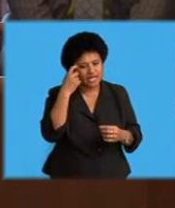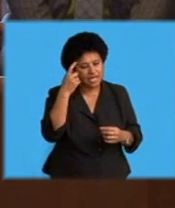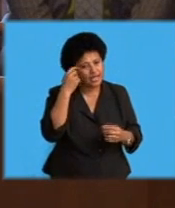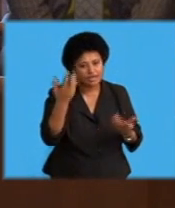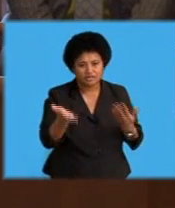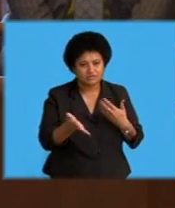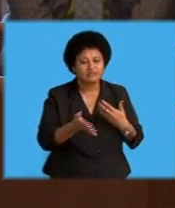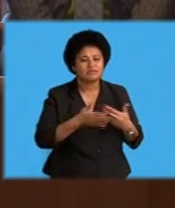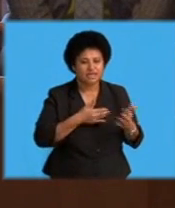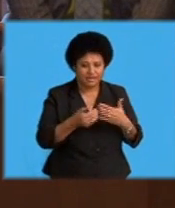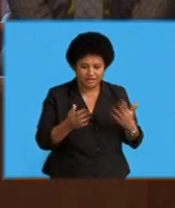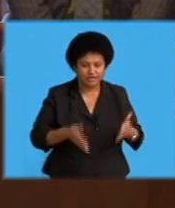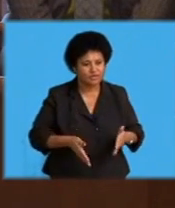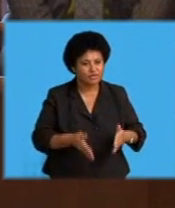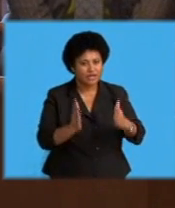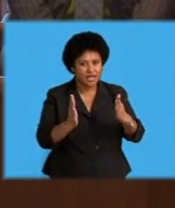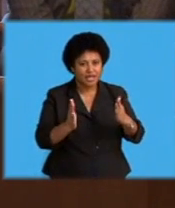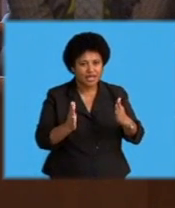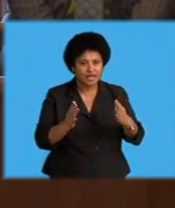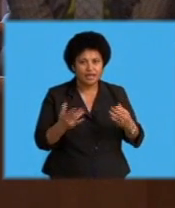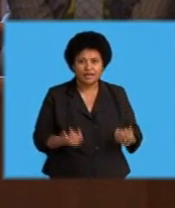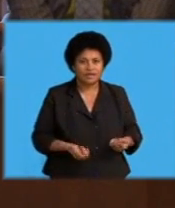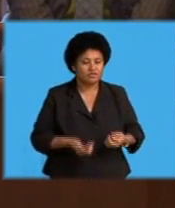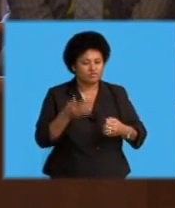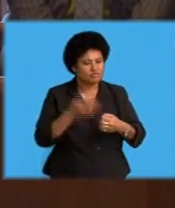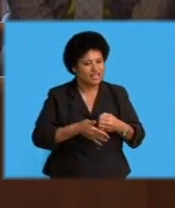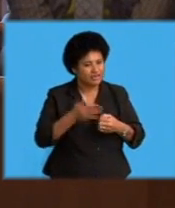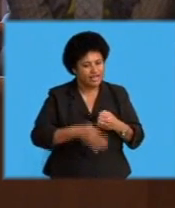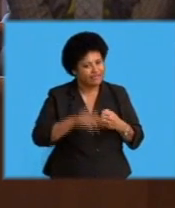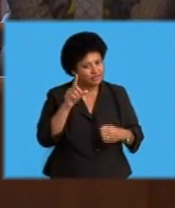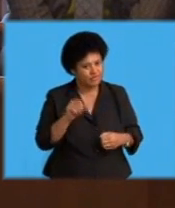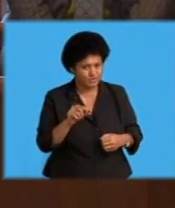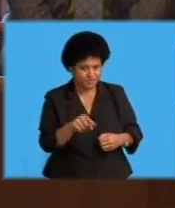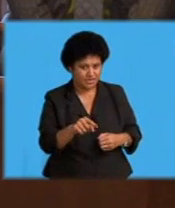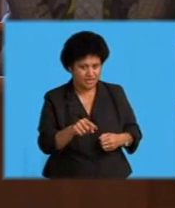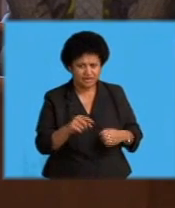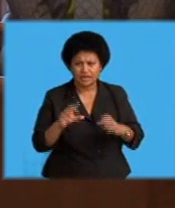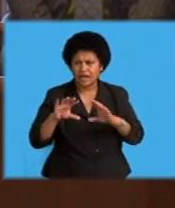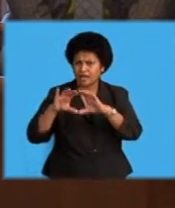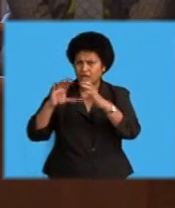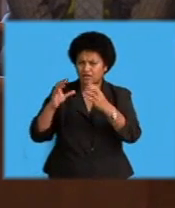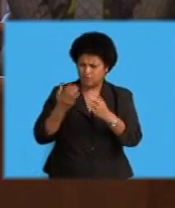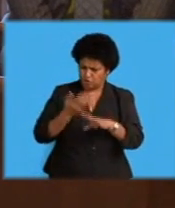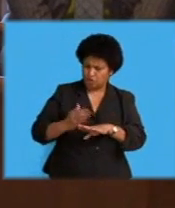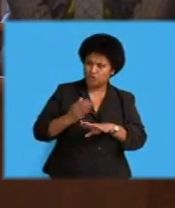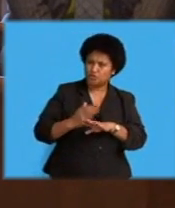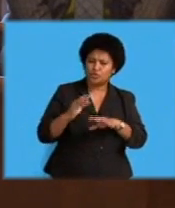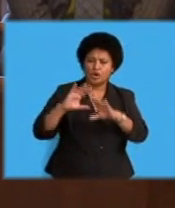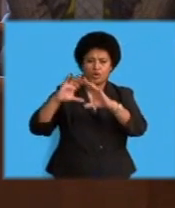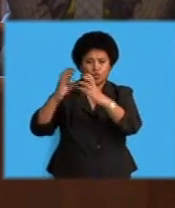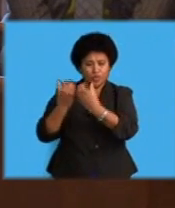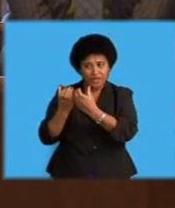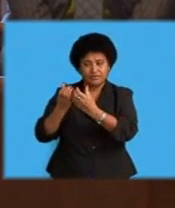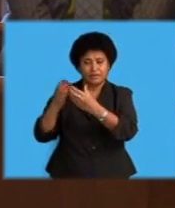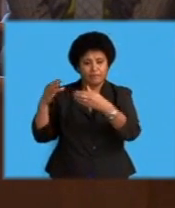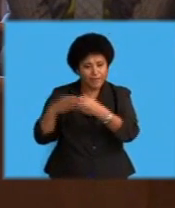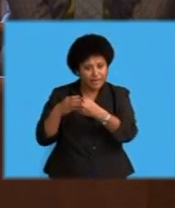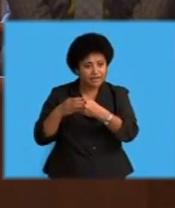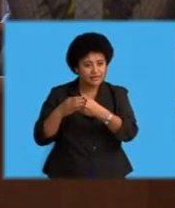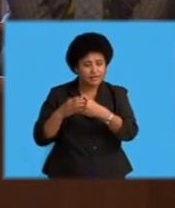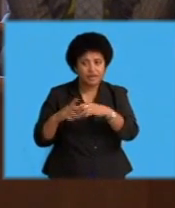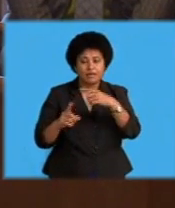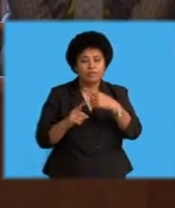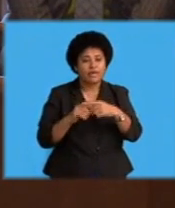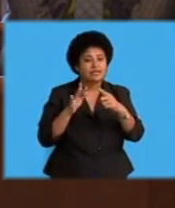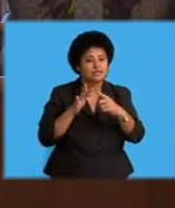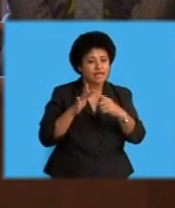manner. In fact, it's very rare for organizations such as the World Bank and IMF to make actual